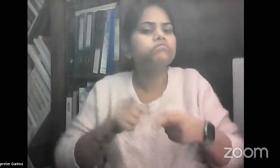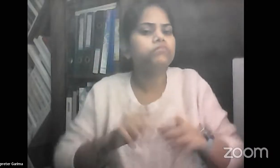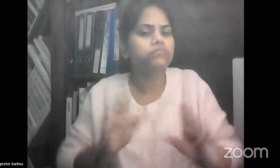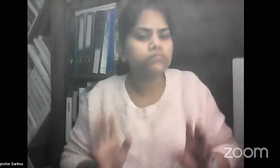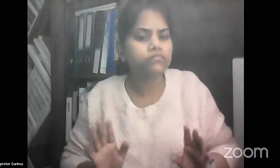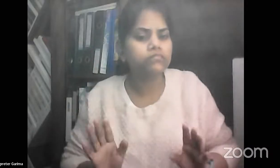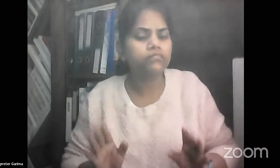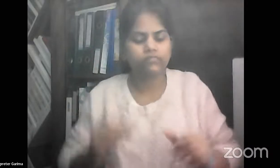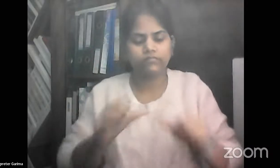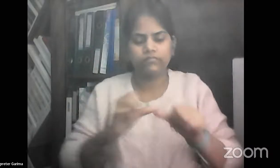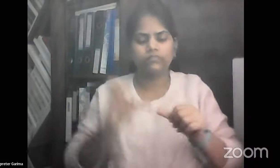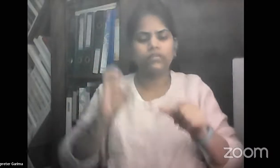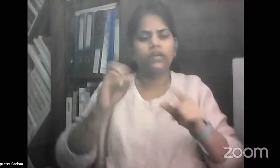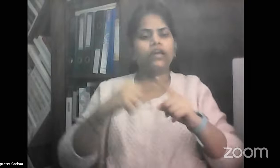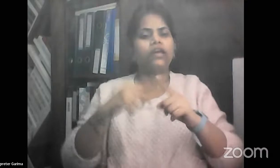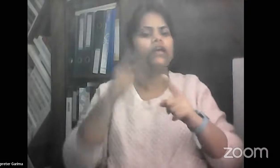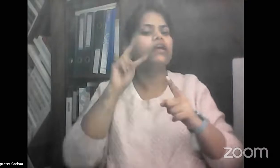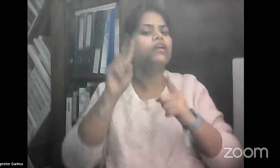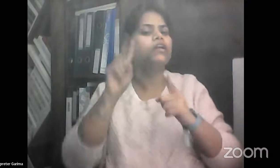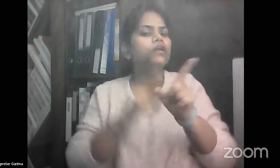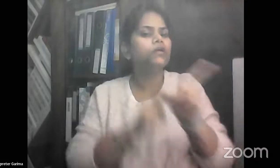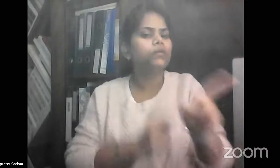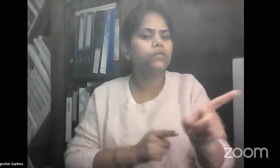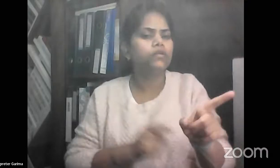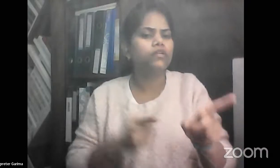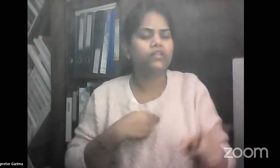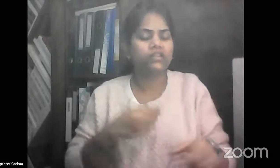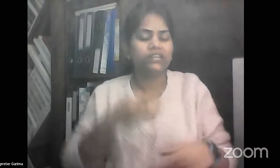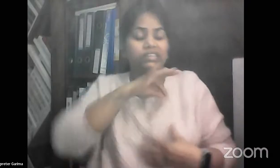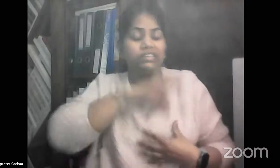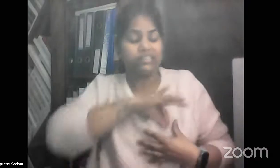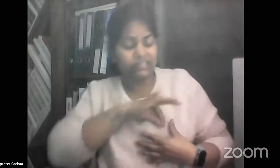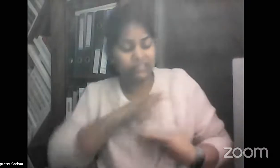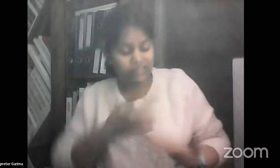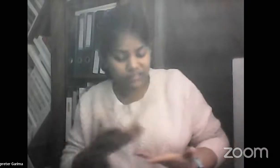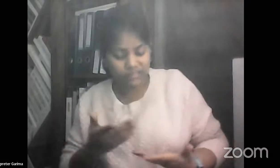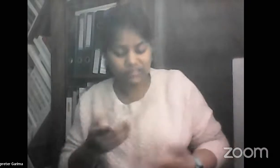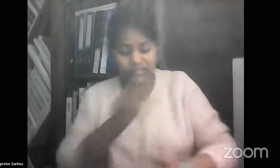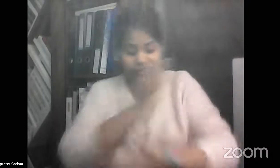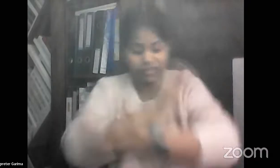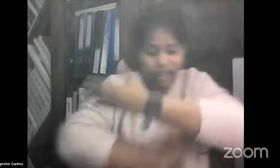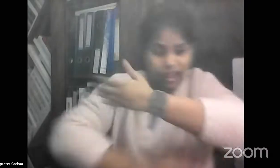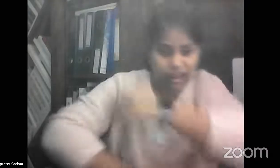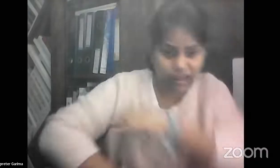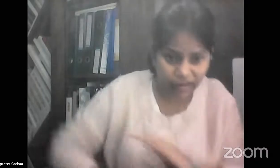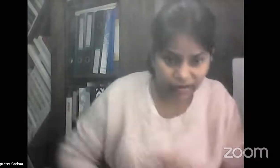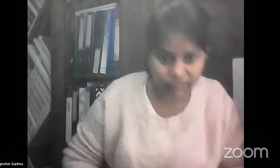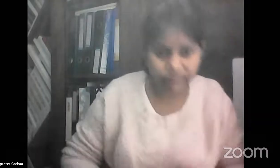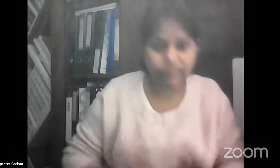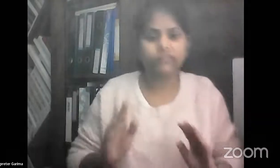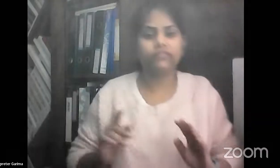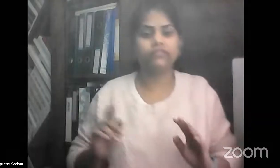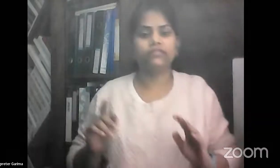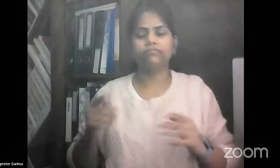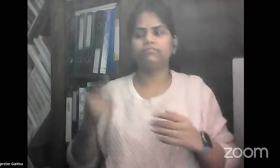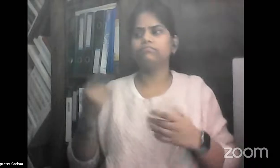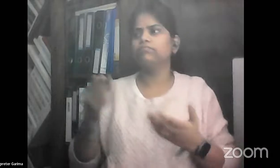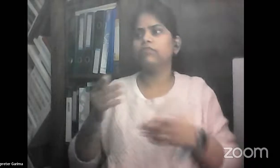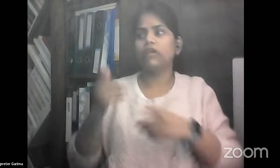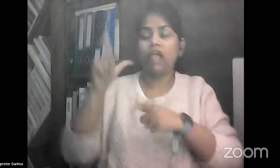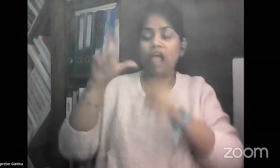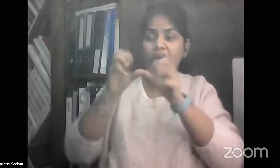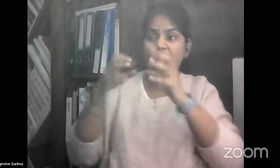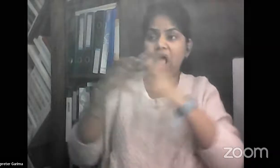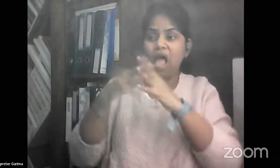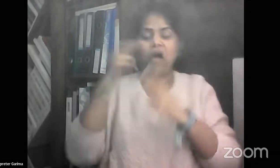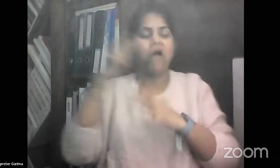activities, disability is a disadvantage or handicap, especially one imposed or recognized by the law. My